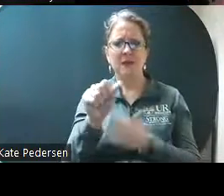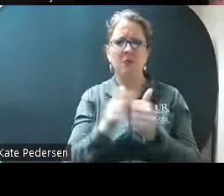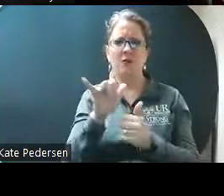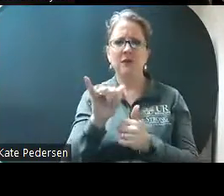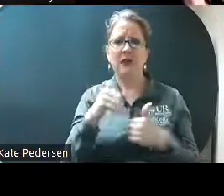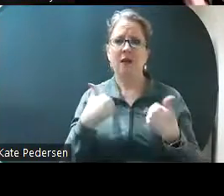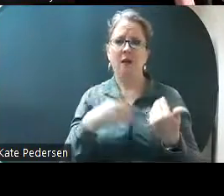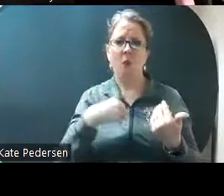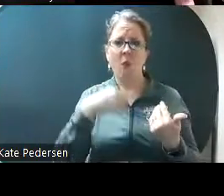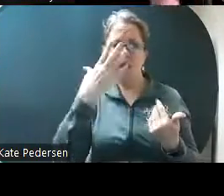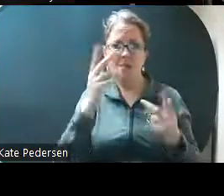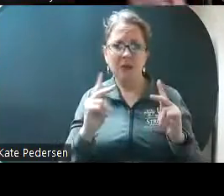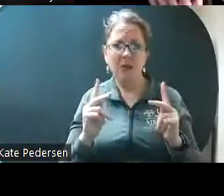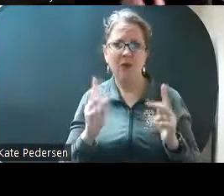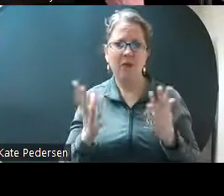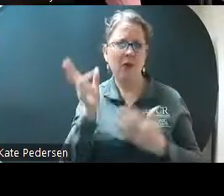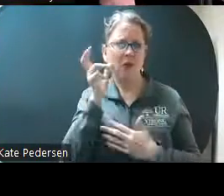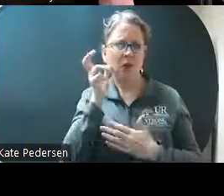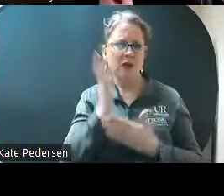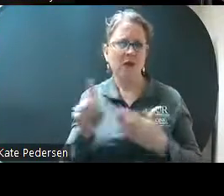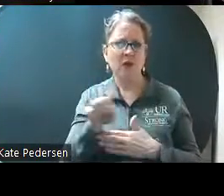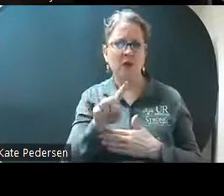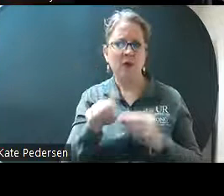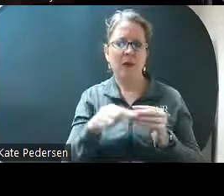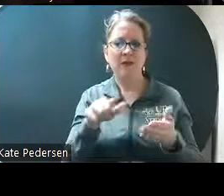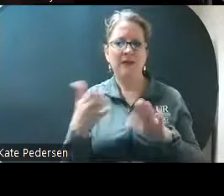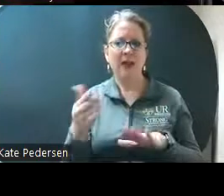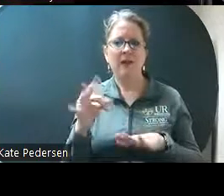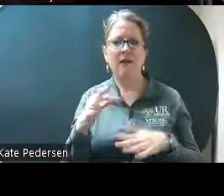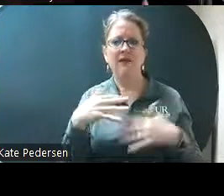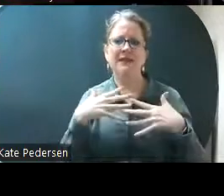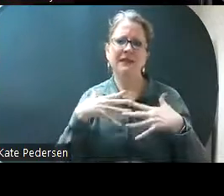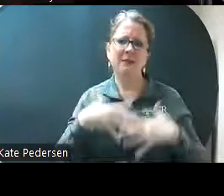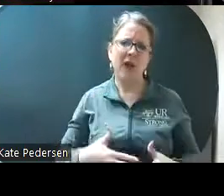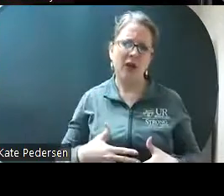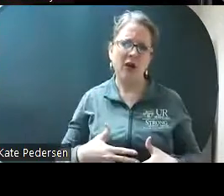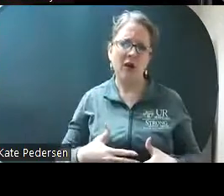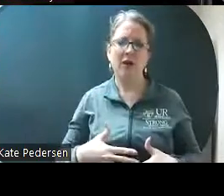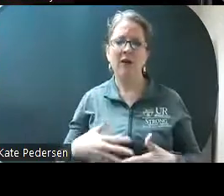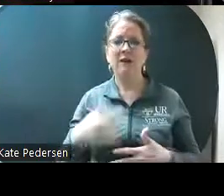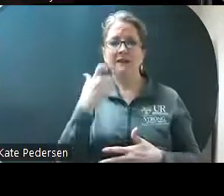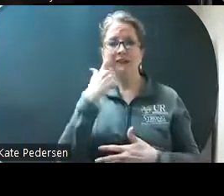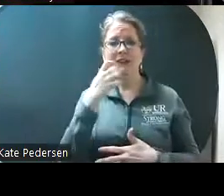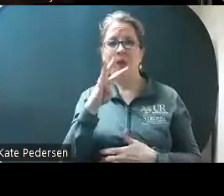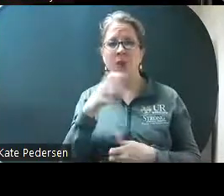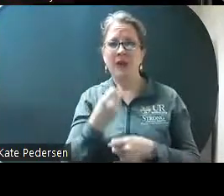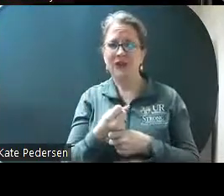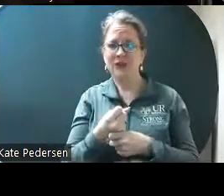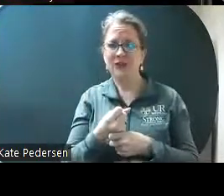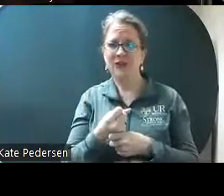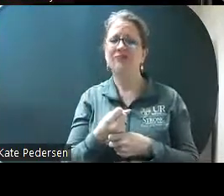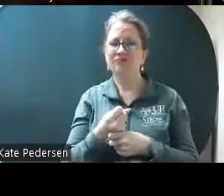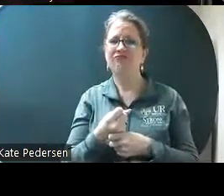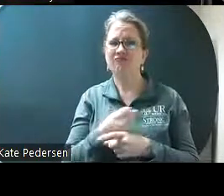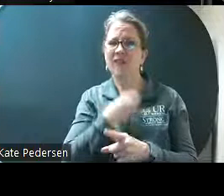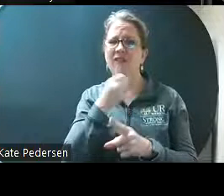young white people. Some of you may have heard about the deaths of despair. Actually, in the last 4 years, it has